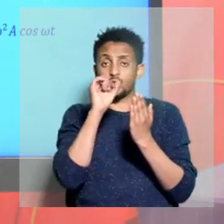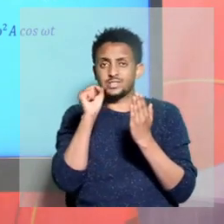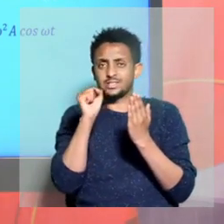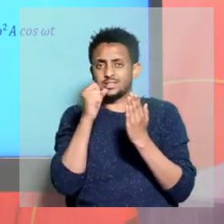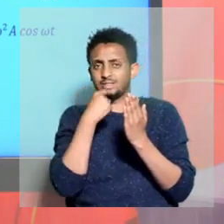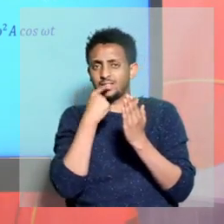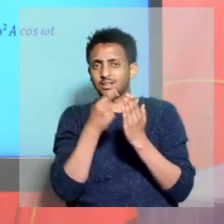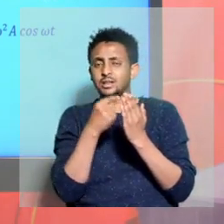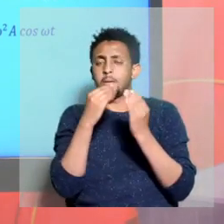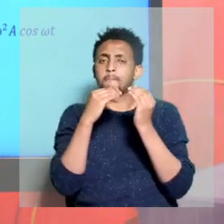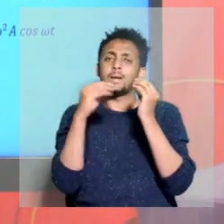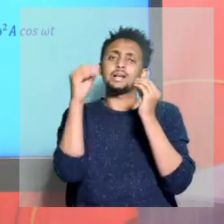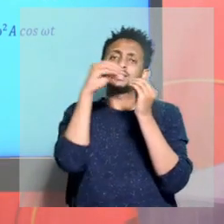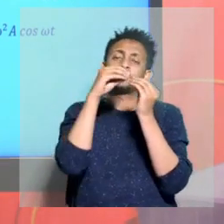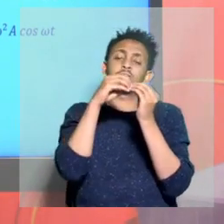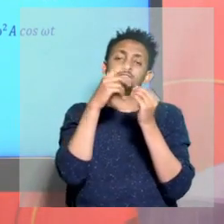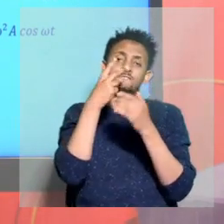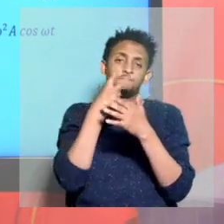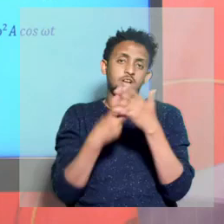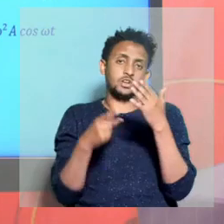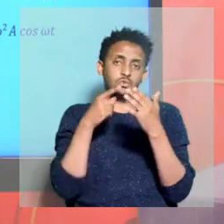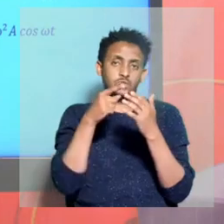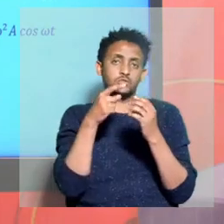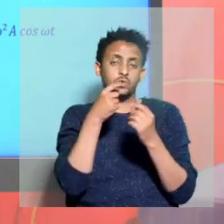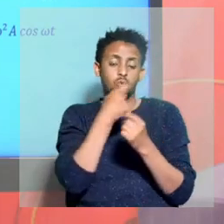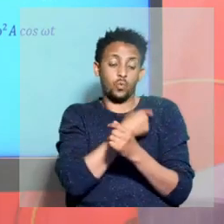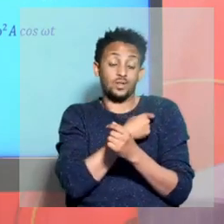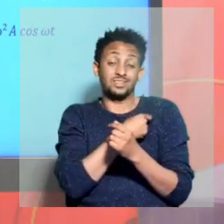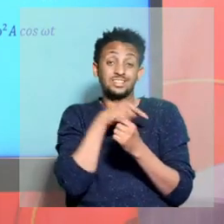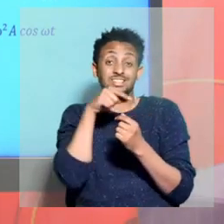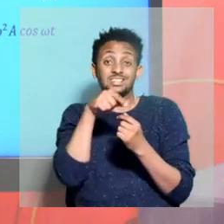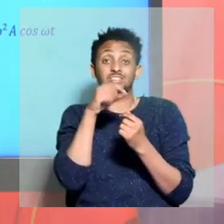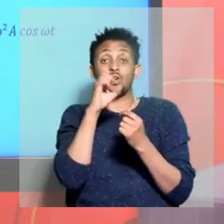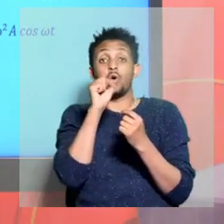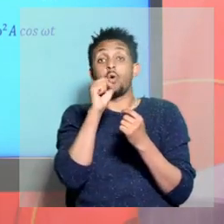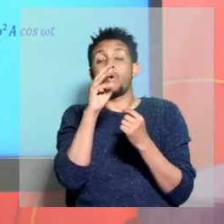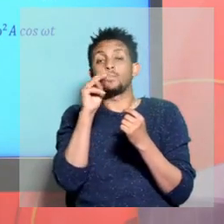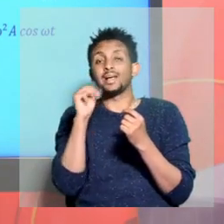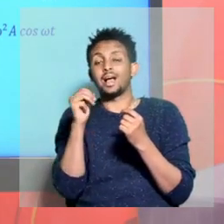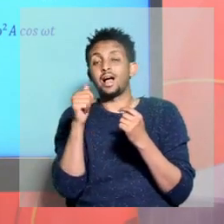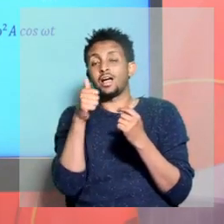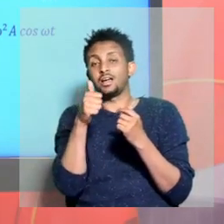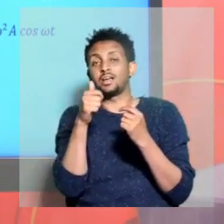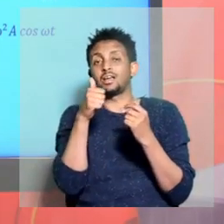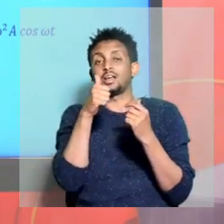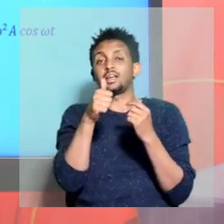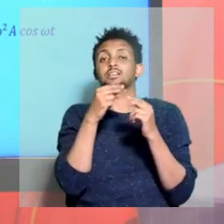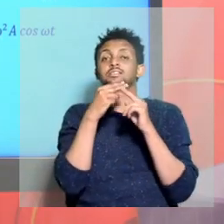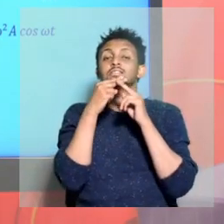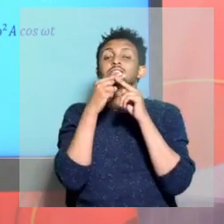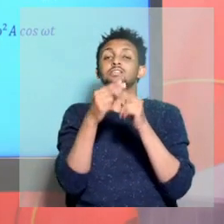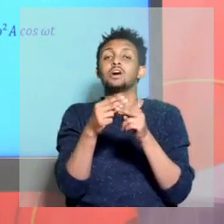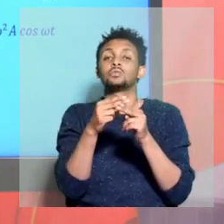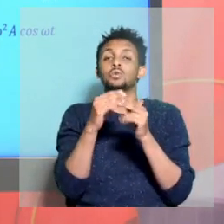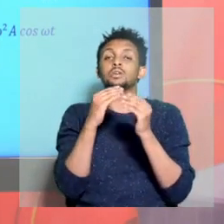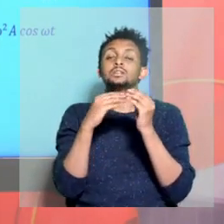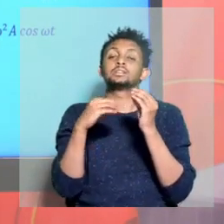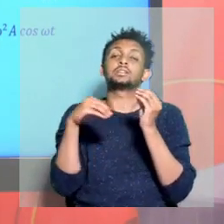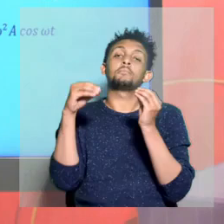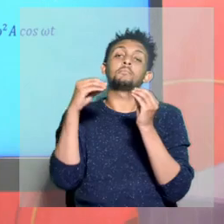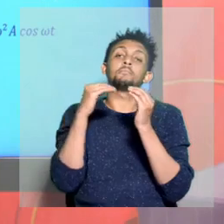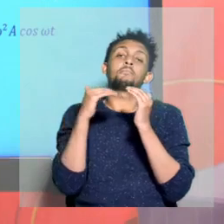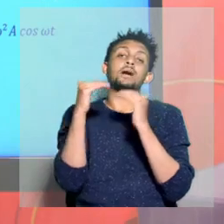us the maximum value of this quantity. In this case, omega times a is known to be the